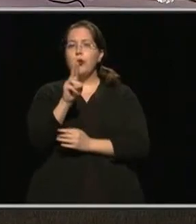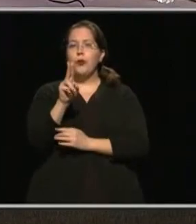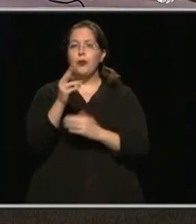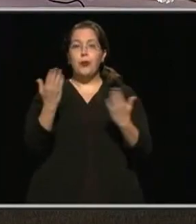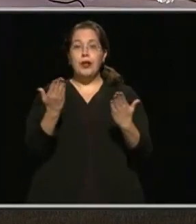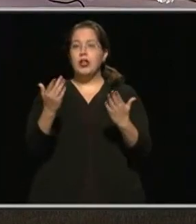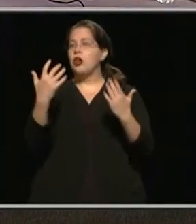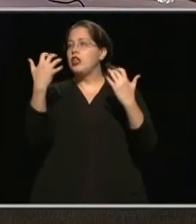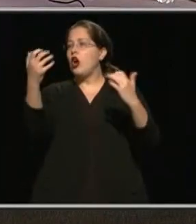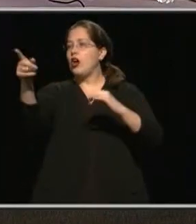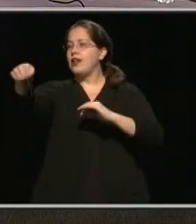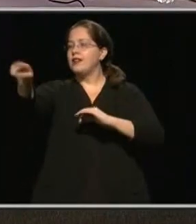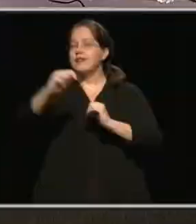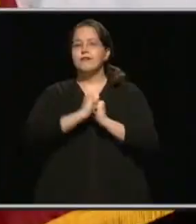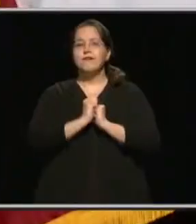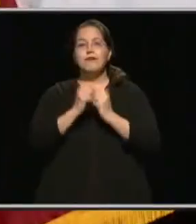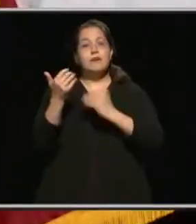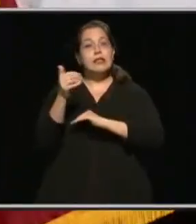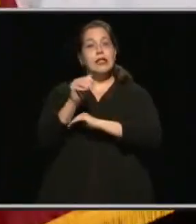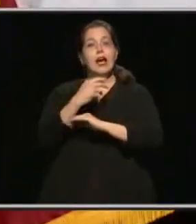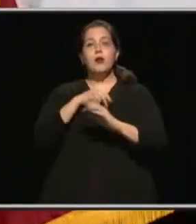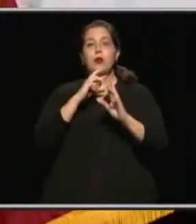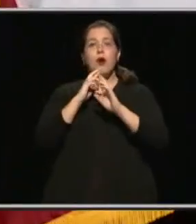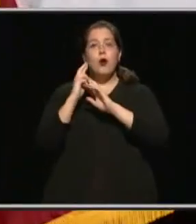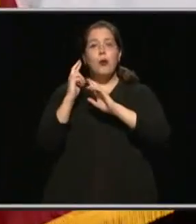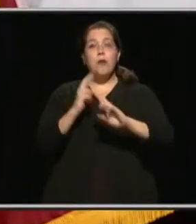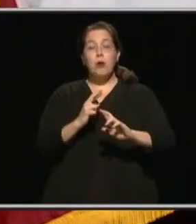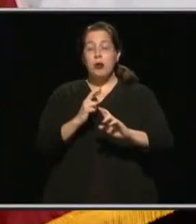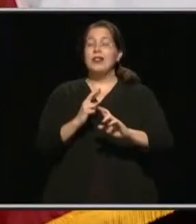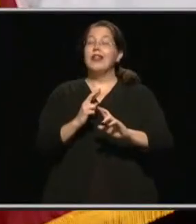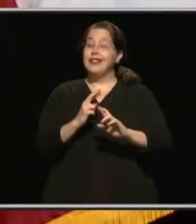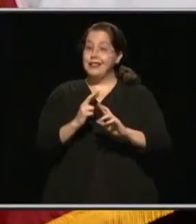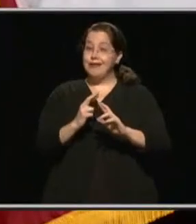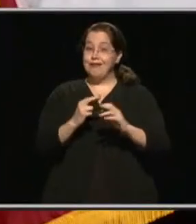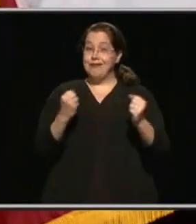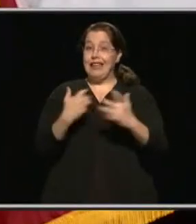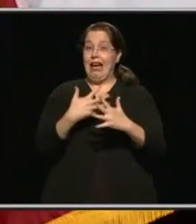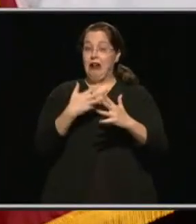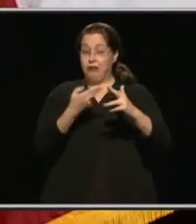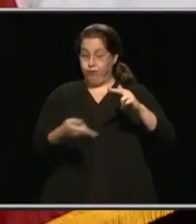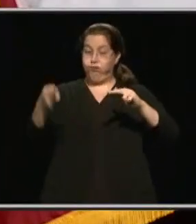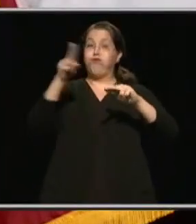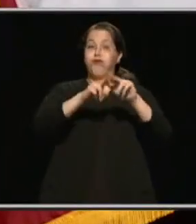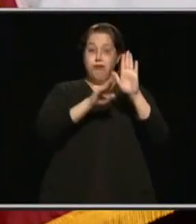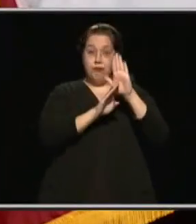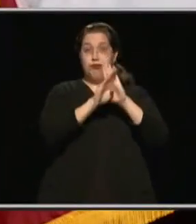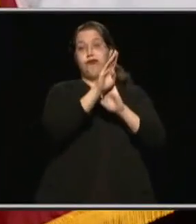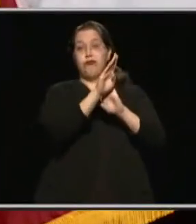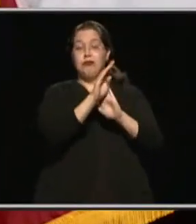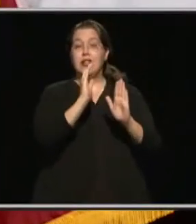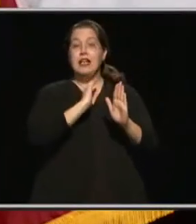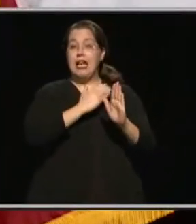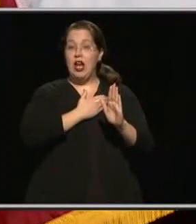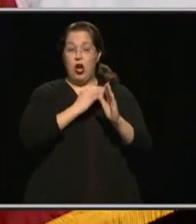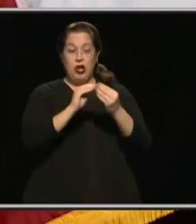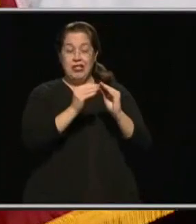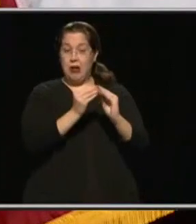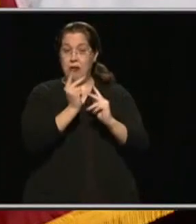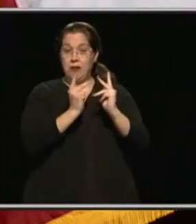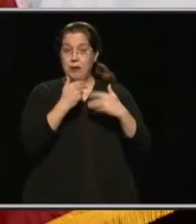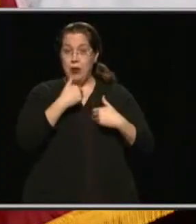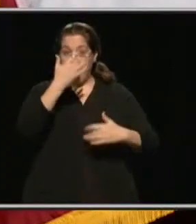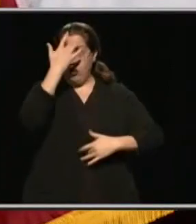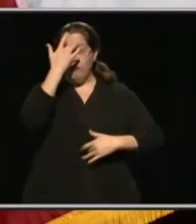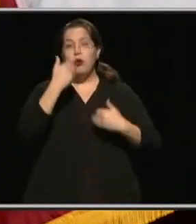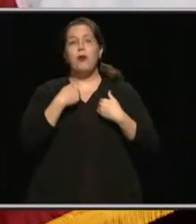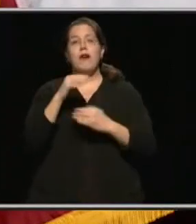us in the audience. Tonight, we are reporting a fairly alarming rate of incline in our case rate here. We